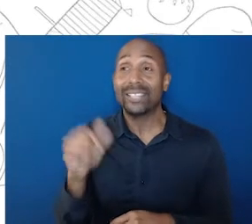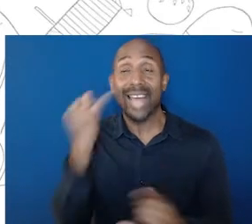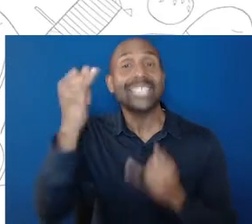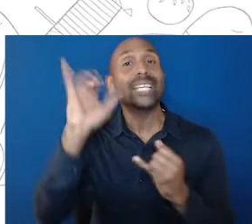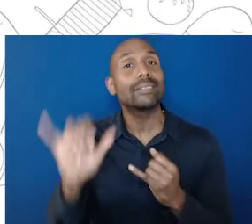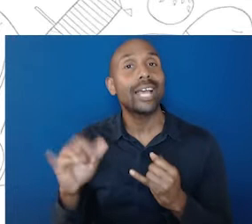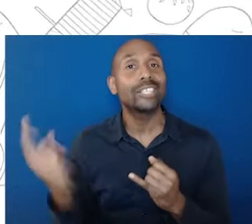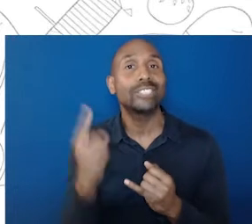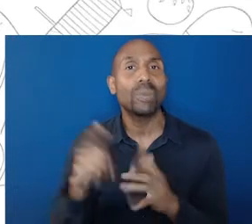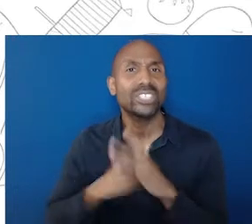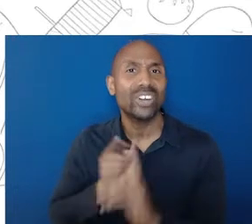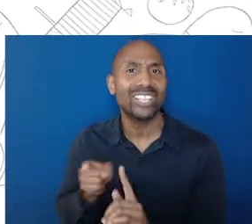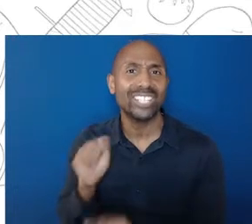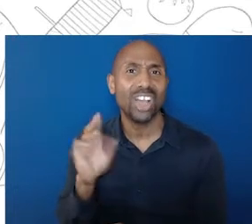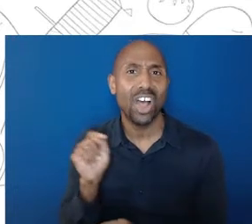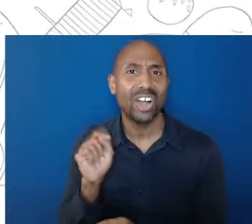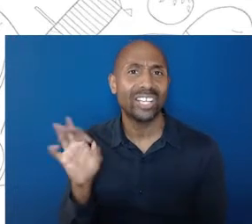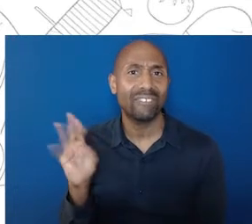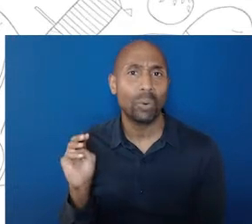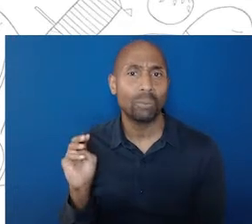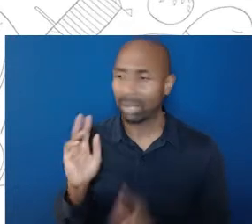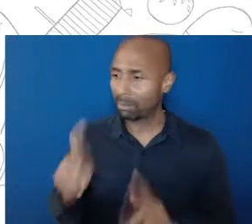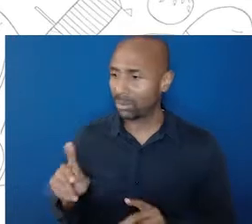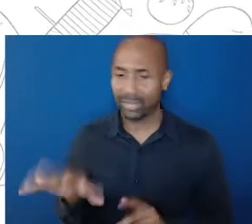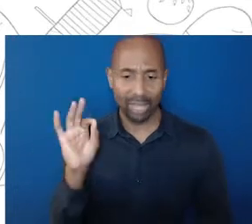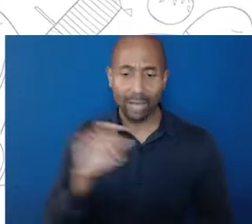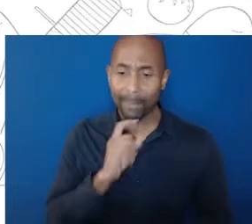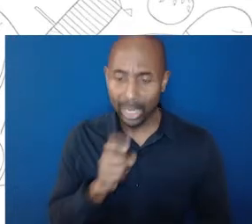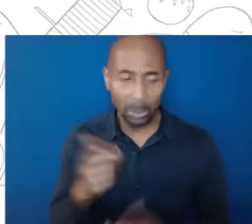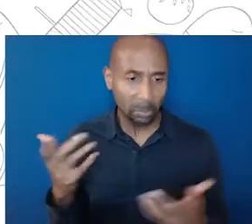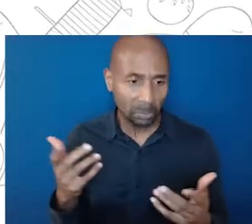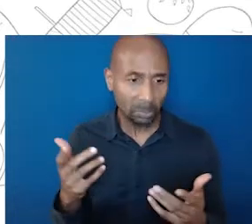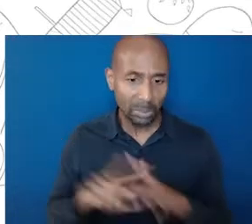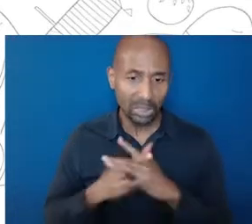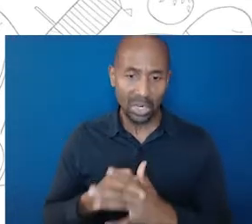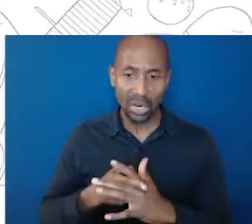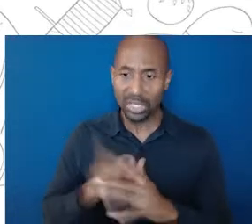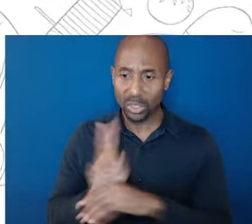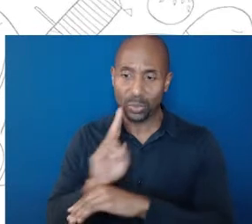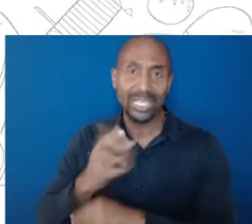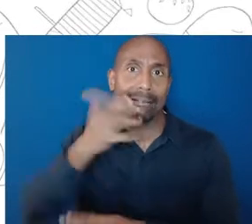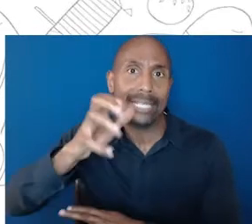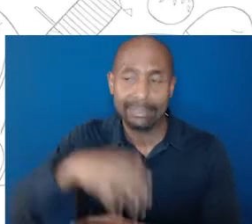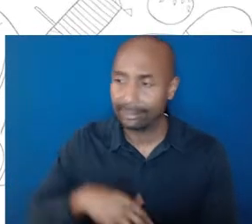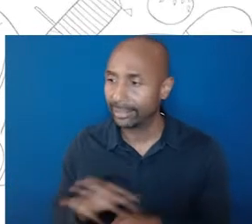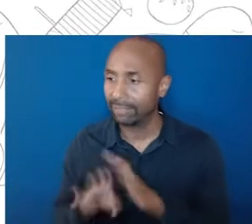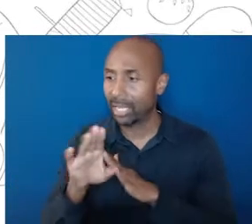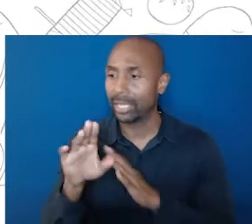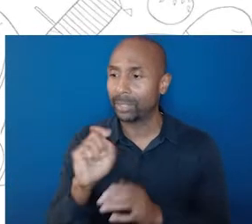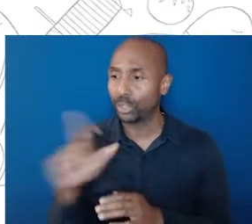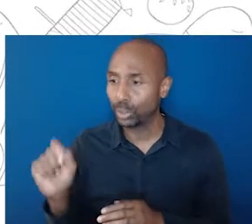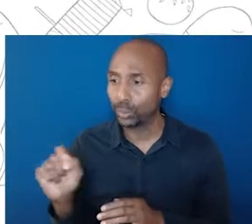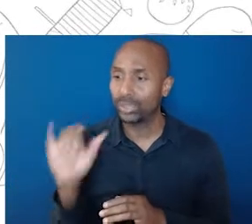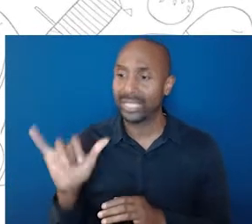someone started this. Someone found some metal, somehow started applying heat, somehow started developing which tools work best